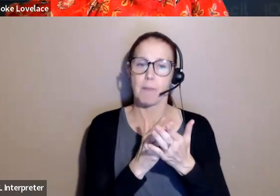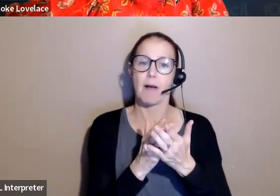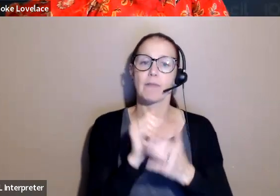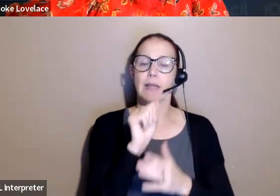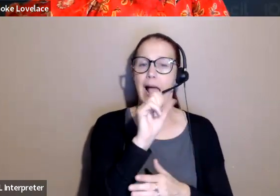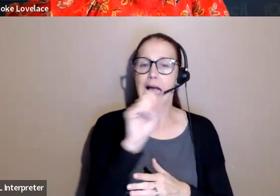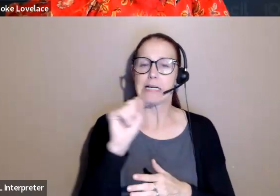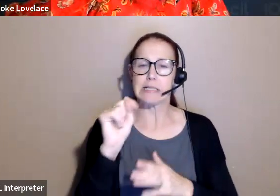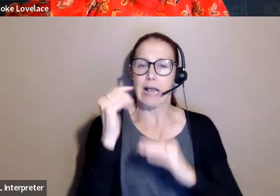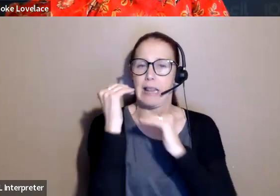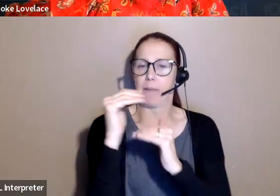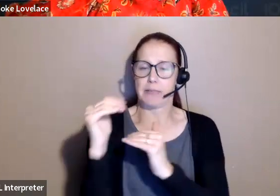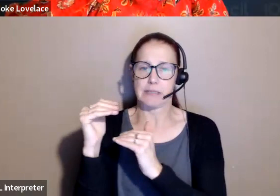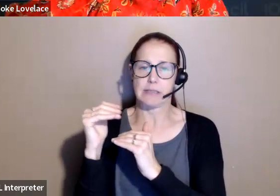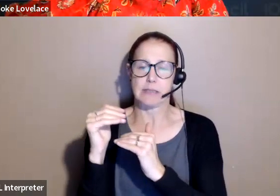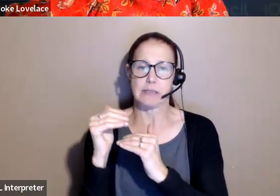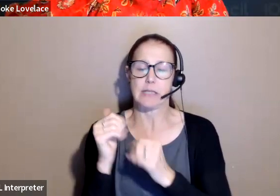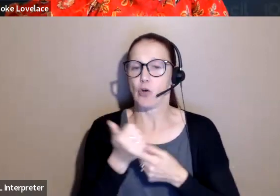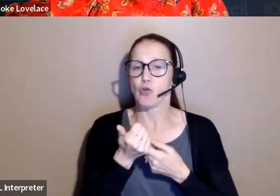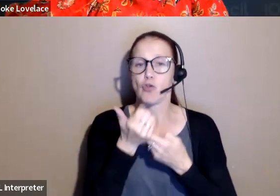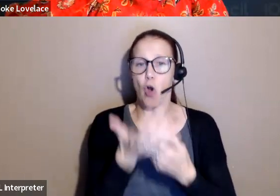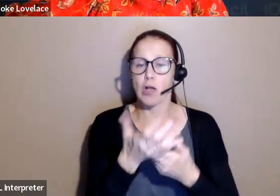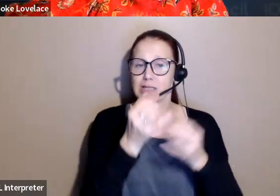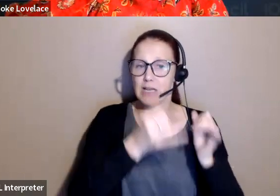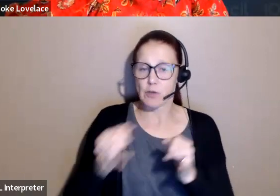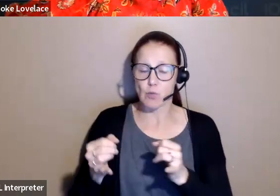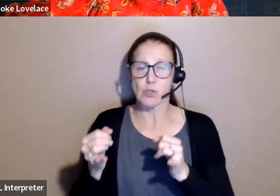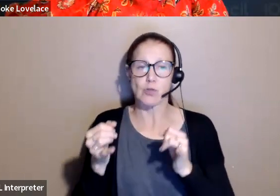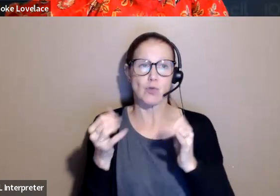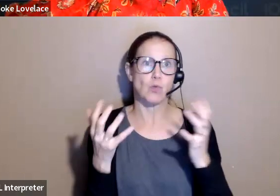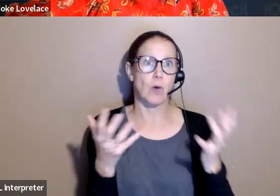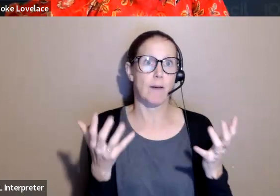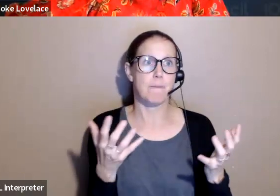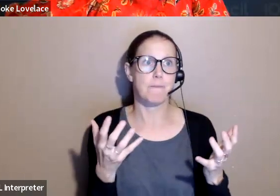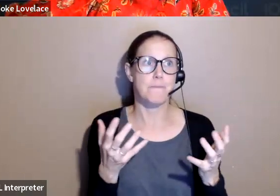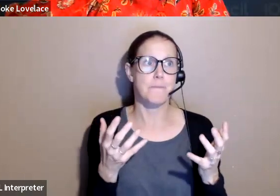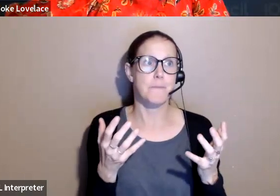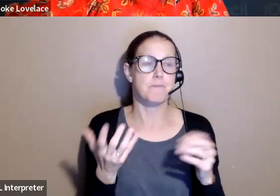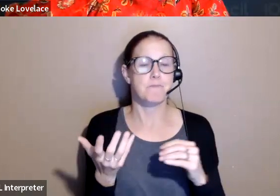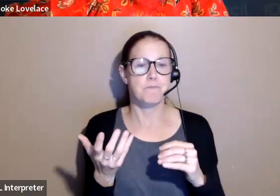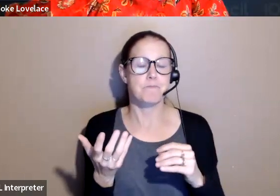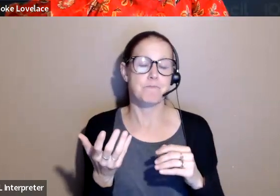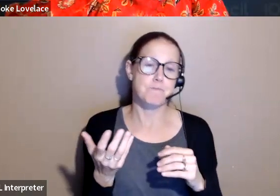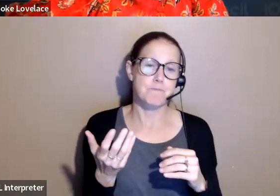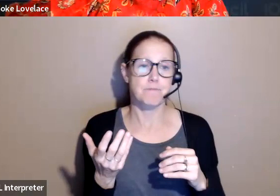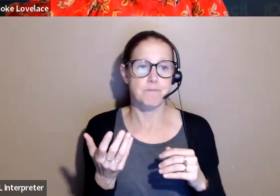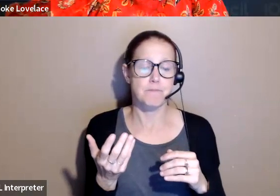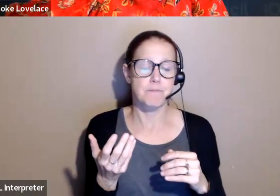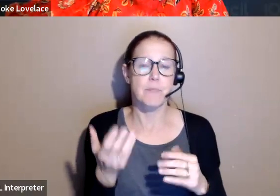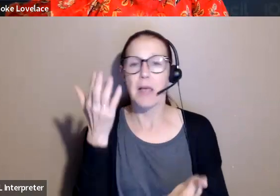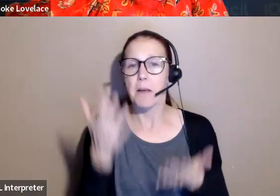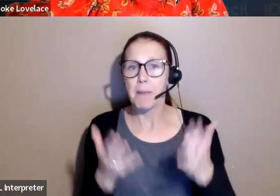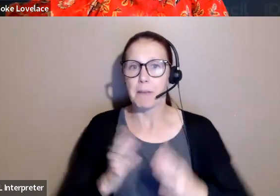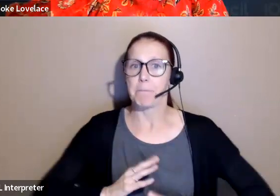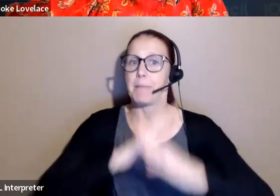limits that cause individuals to kind of maybe